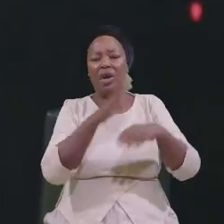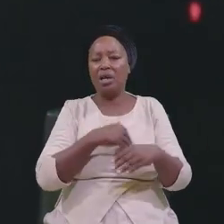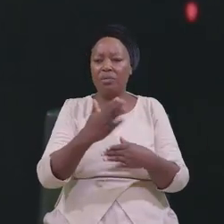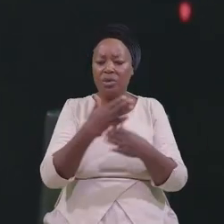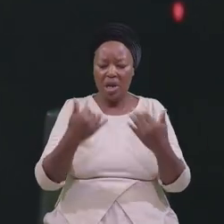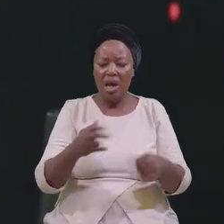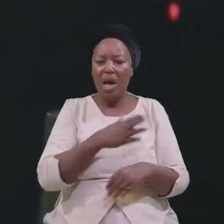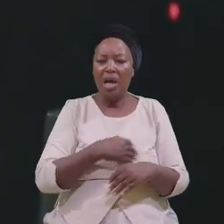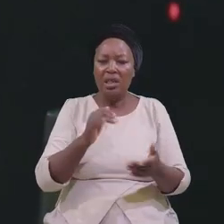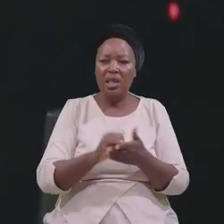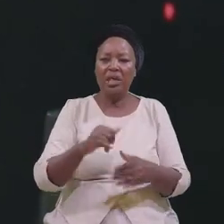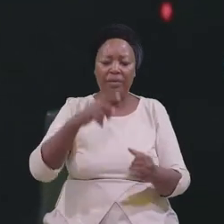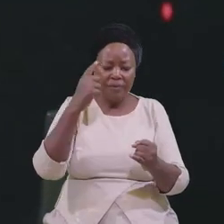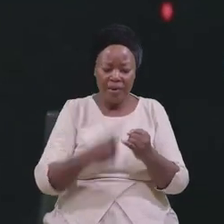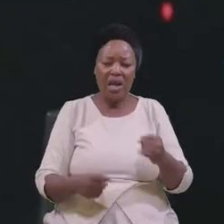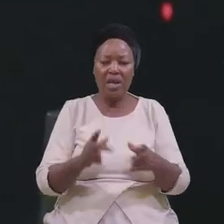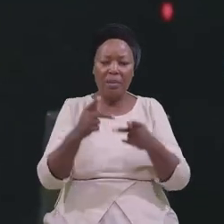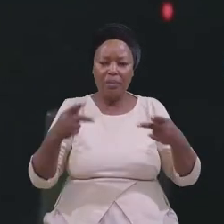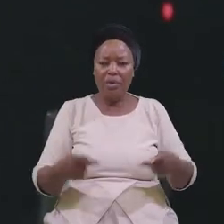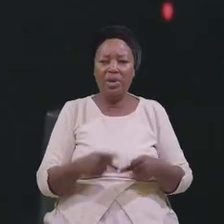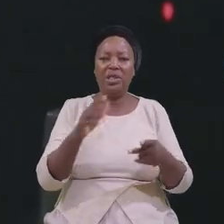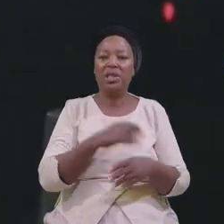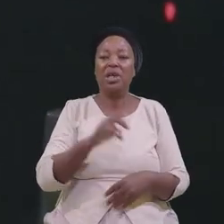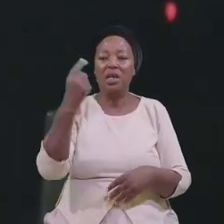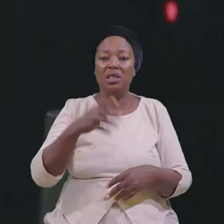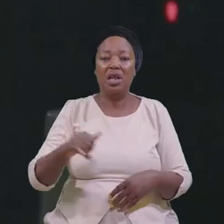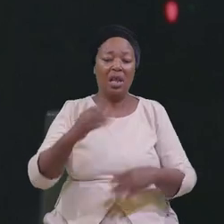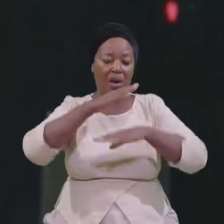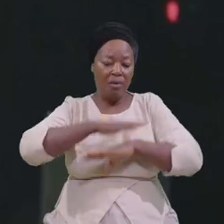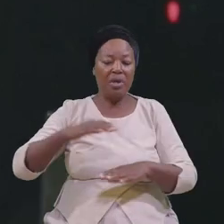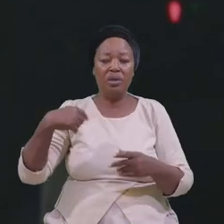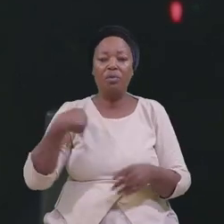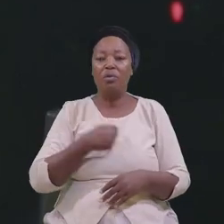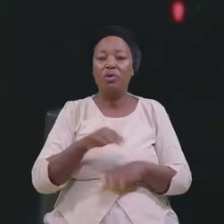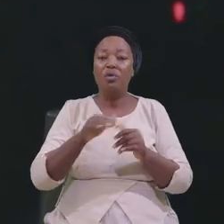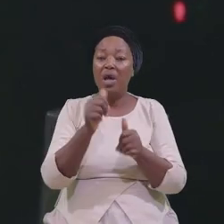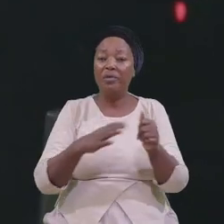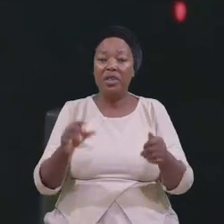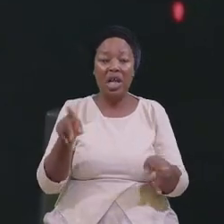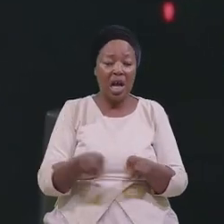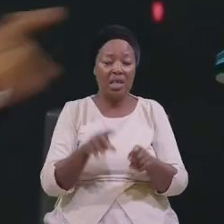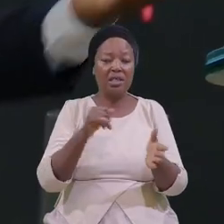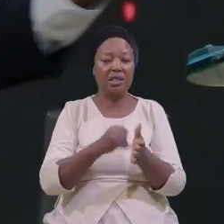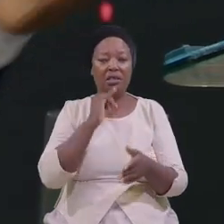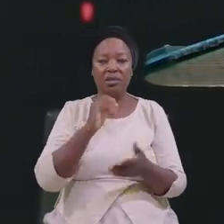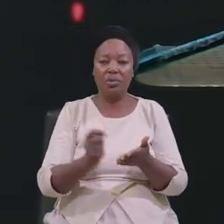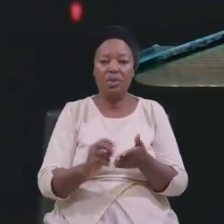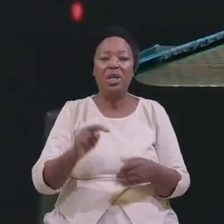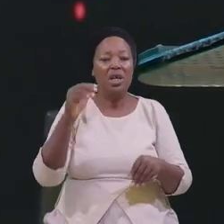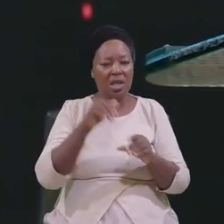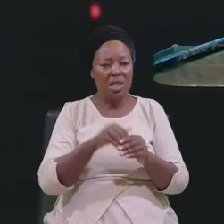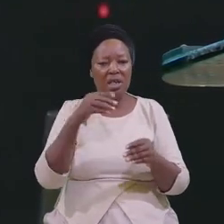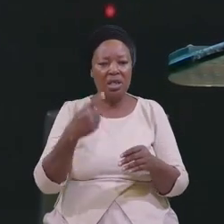place of final eternal rest, we do everything as it is written in